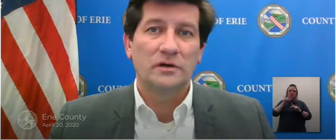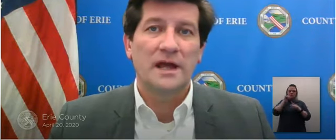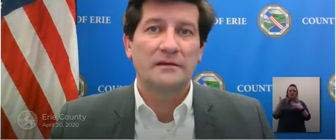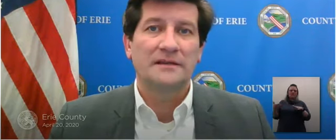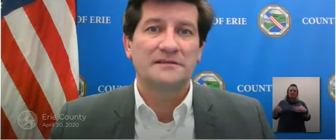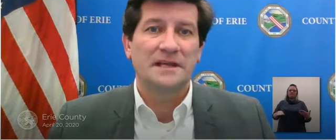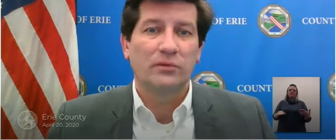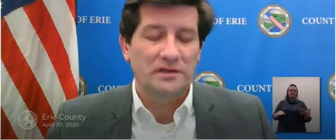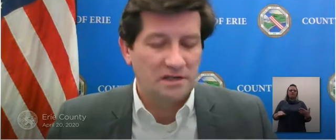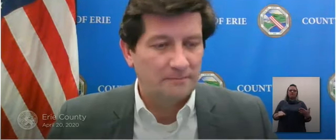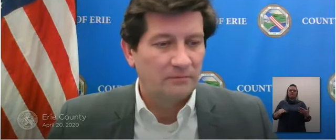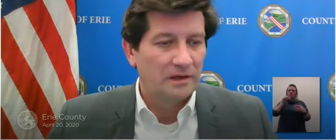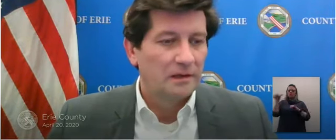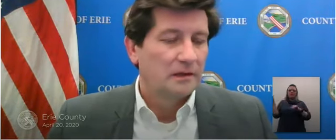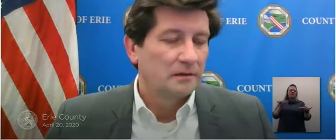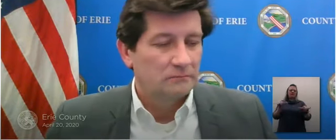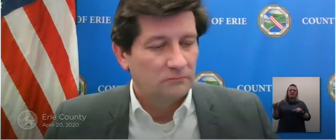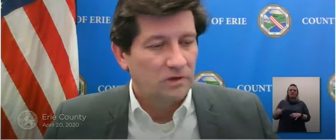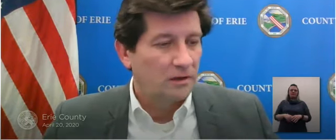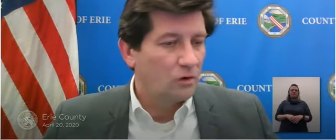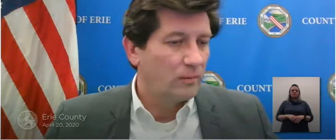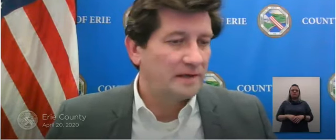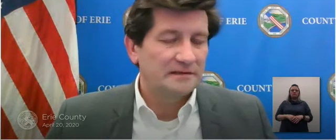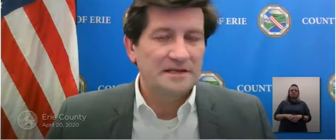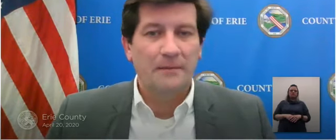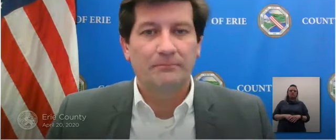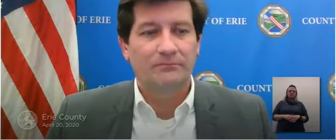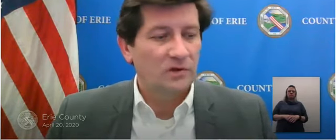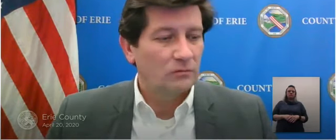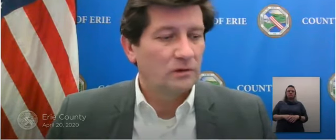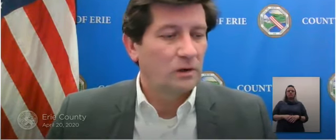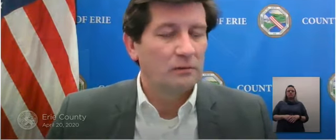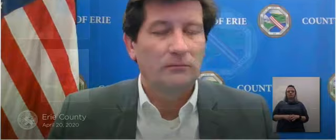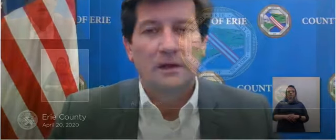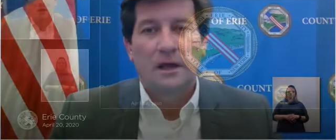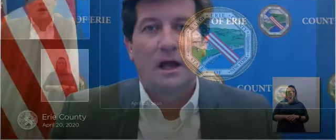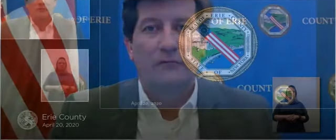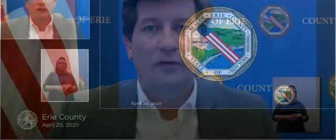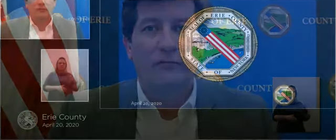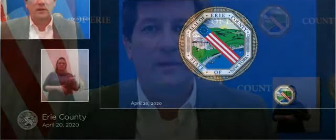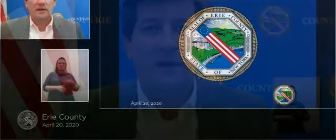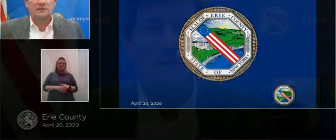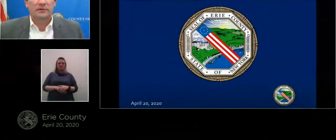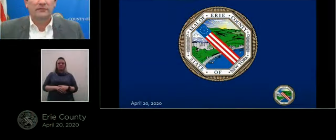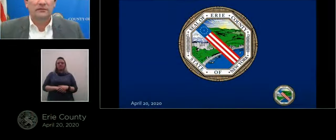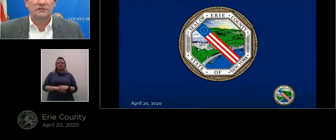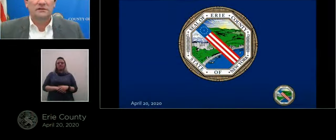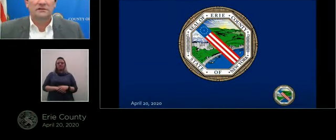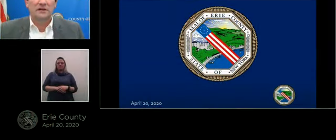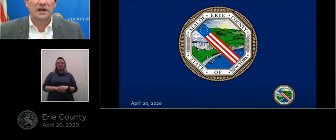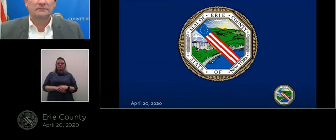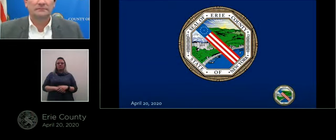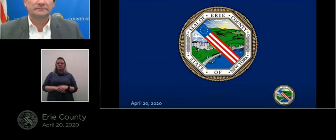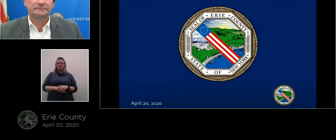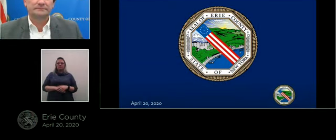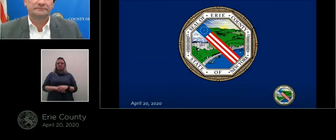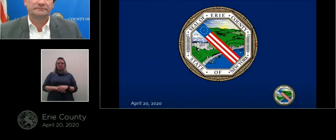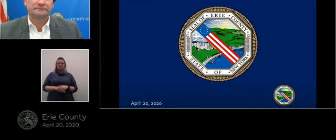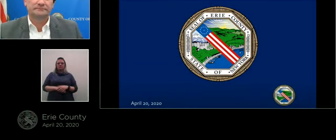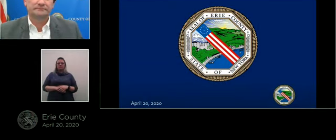we're not at the same place yet. Okay, going back to the top. You're welcome. Phil Fairbanks, the Buffalo News, are you still on?